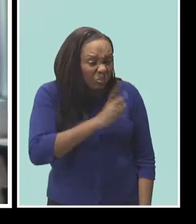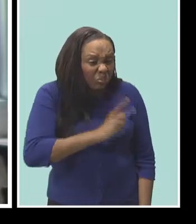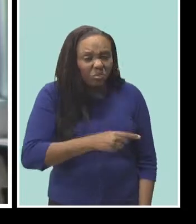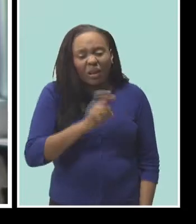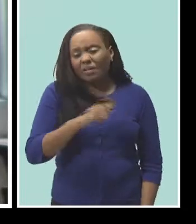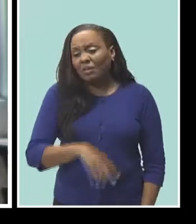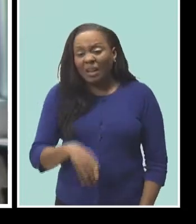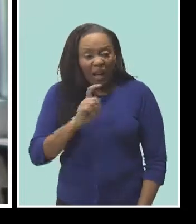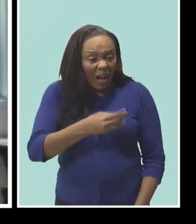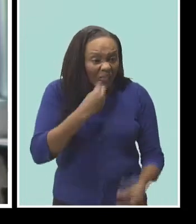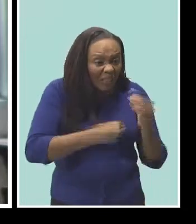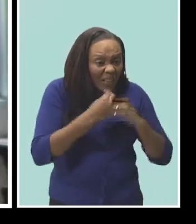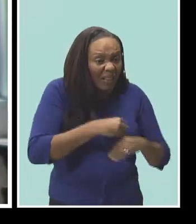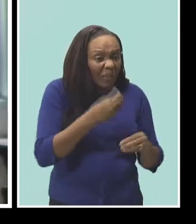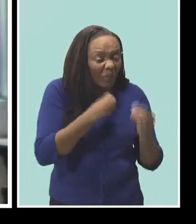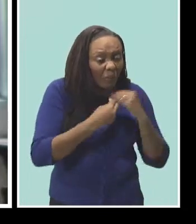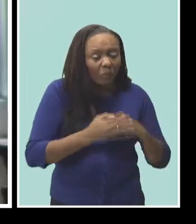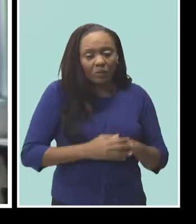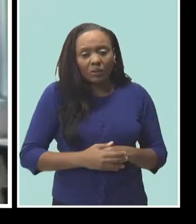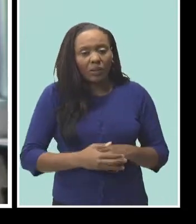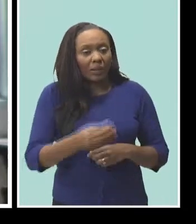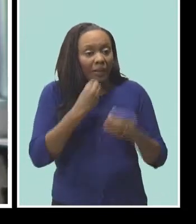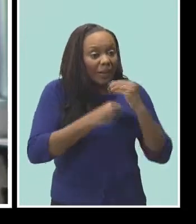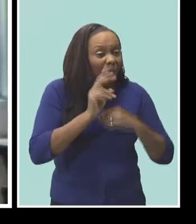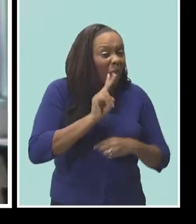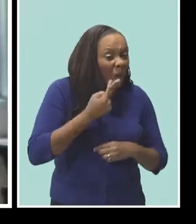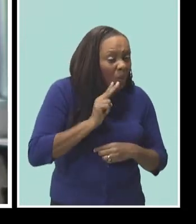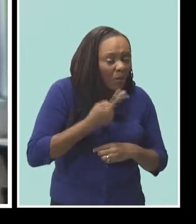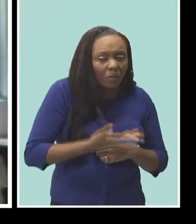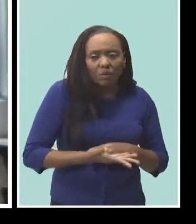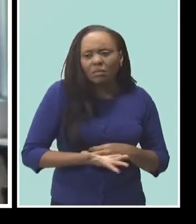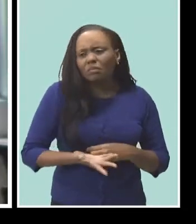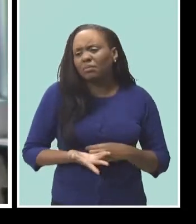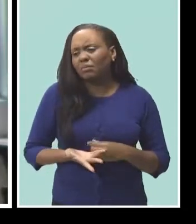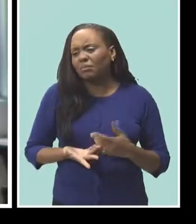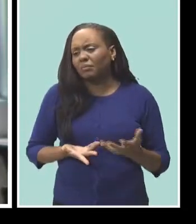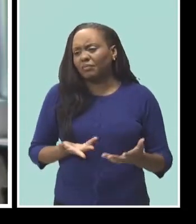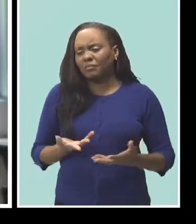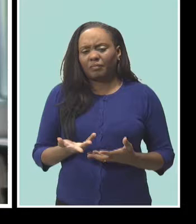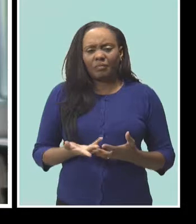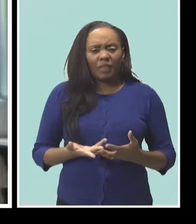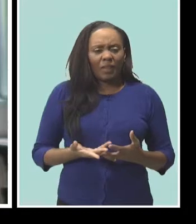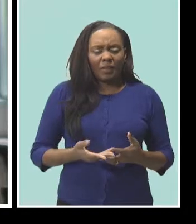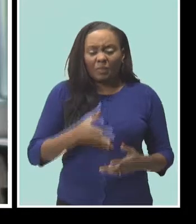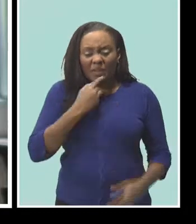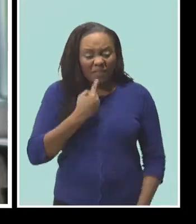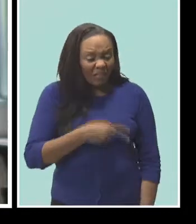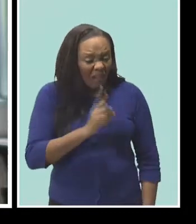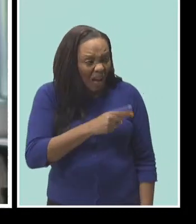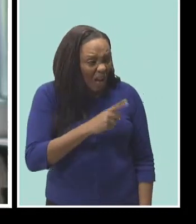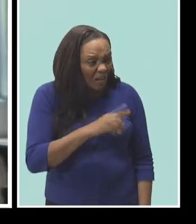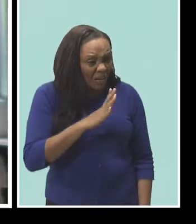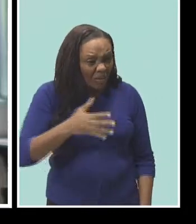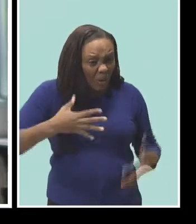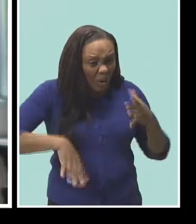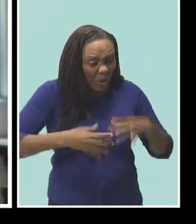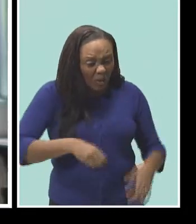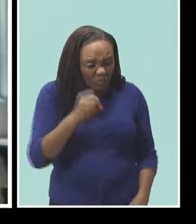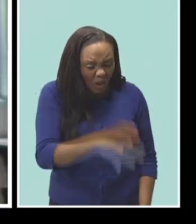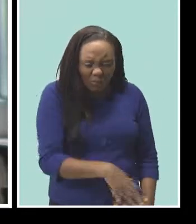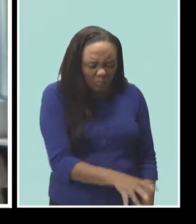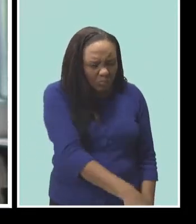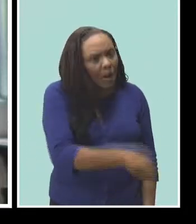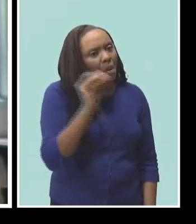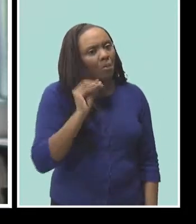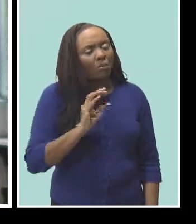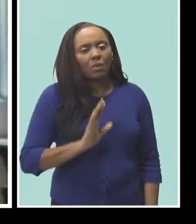like to eat, greens and all them kind of things, and then they take up your clothes from the floor and got to do chores. I know that, but and